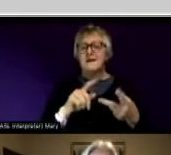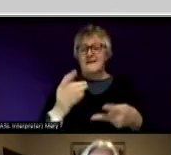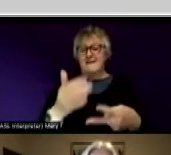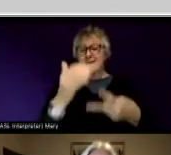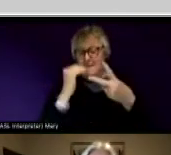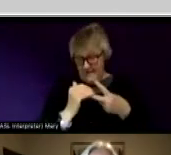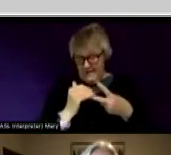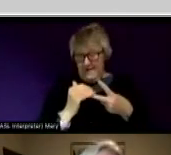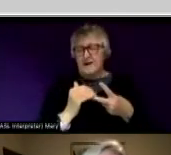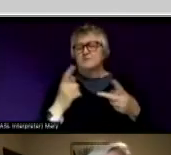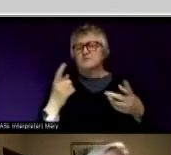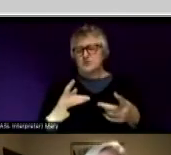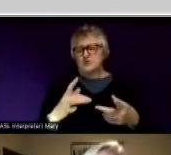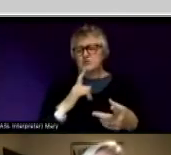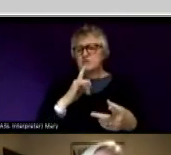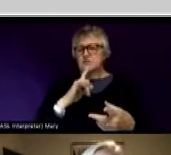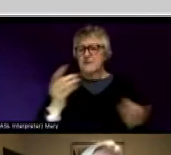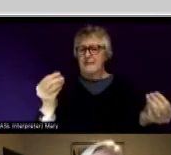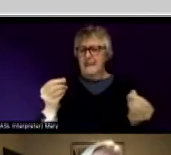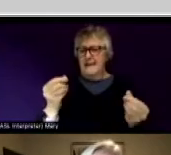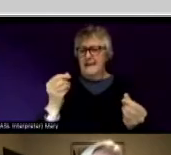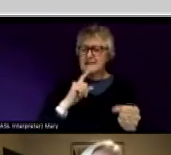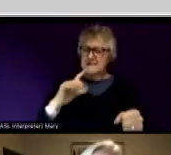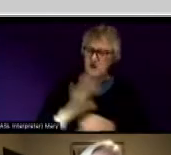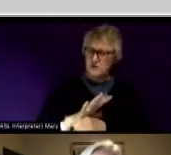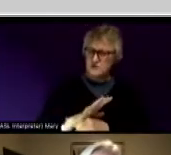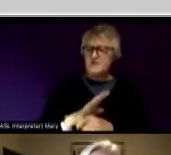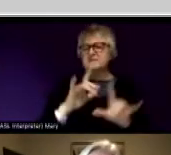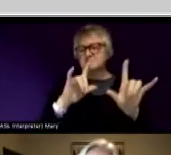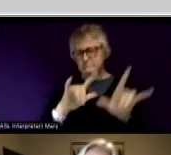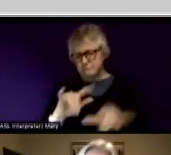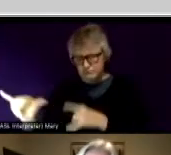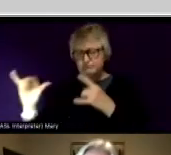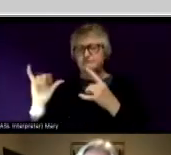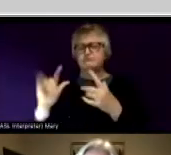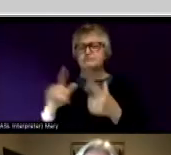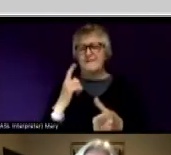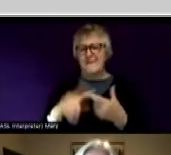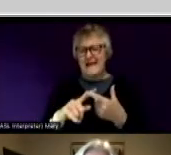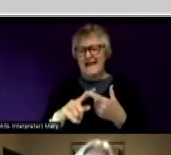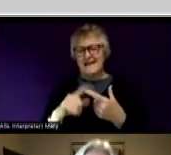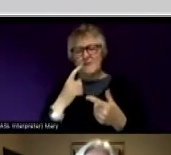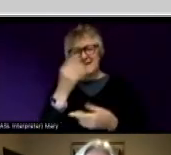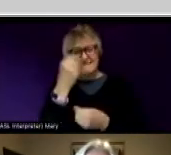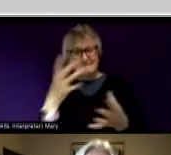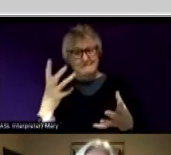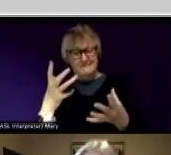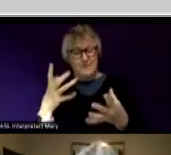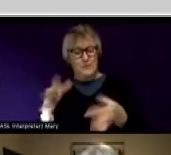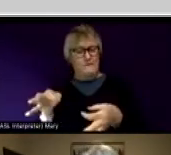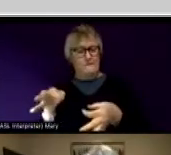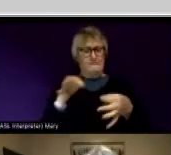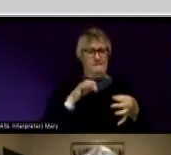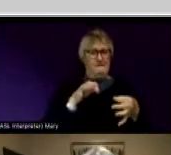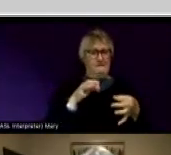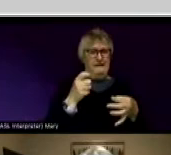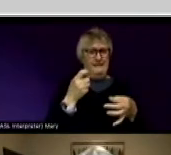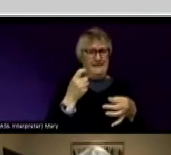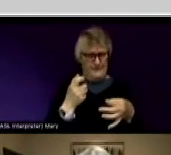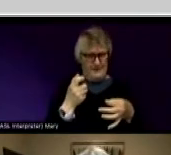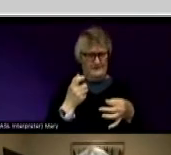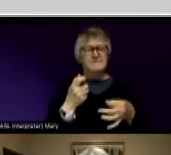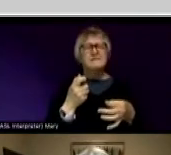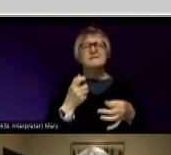to mention that this meeting is being held earlier in the month than it normally would be because of the holiday season in December. So I apologize for any confusion that